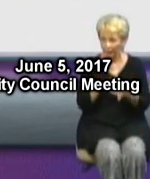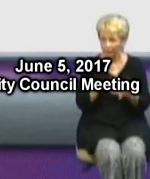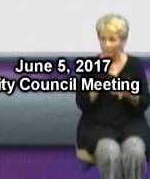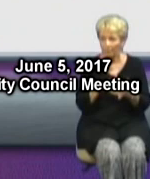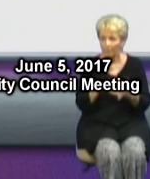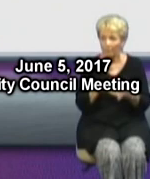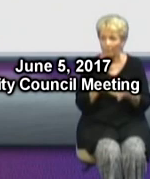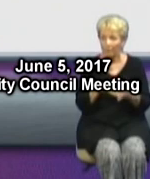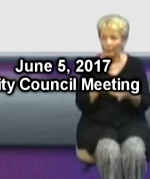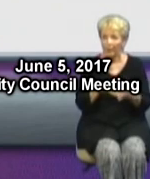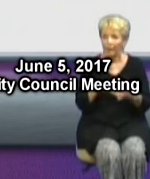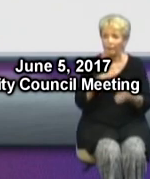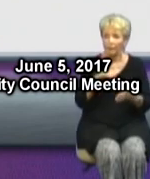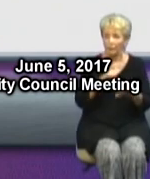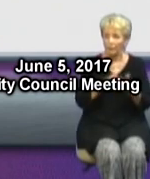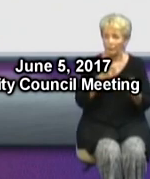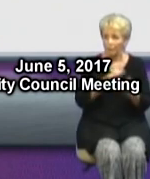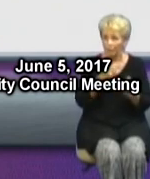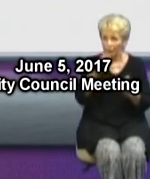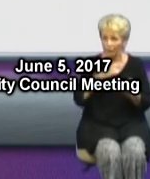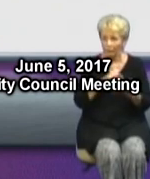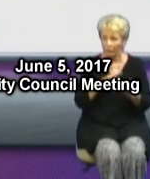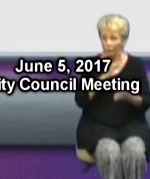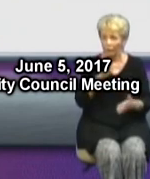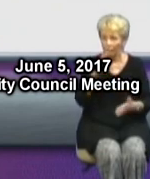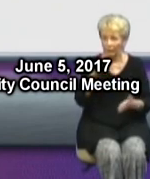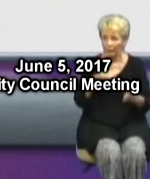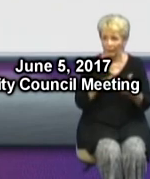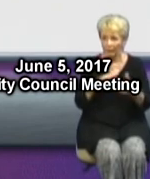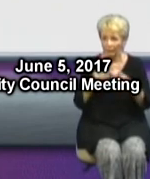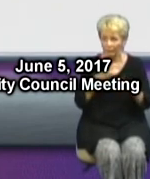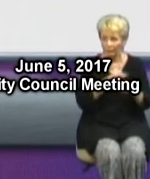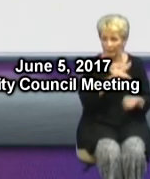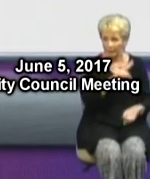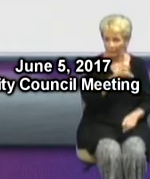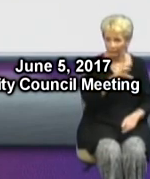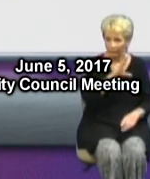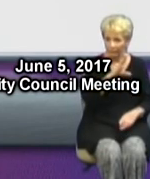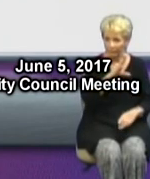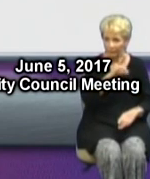almost $725,000. Fuel purchases are $450,000 of that